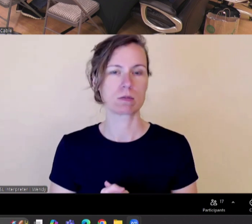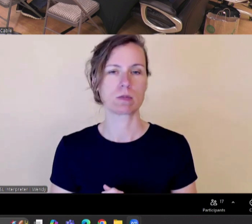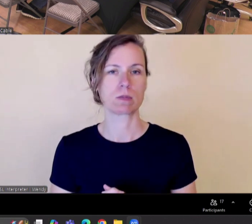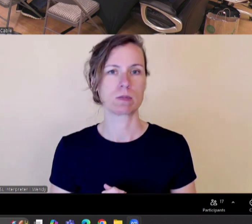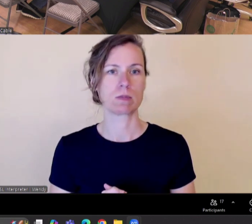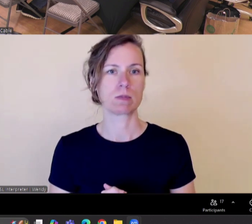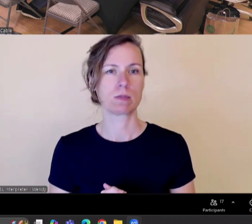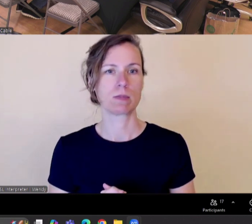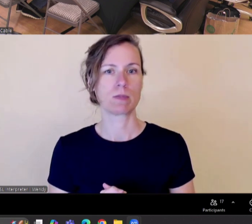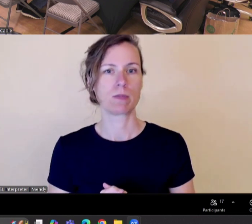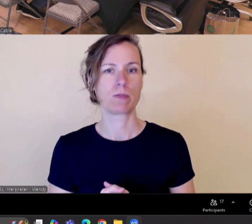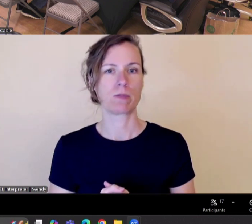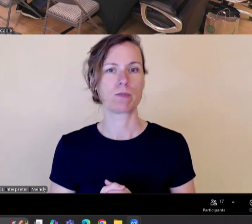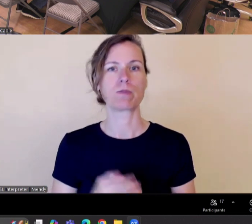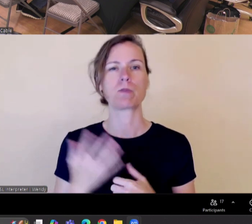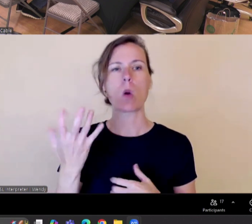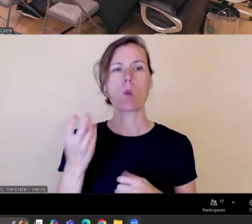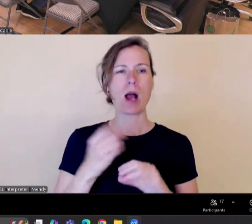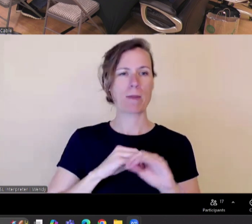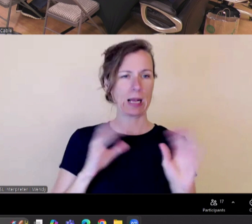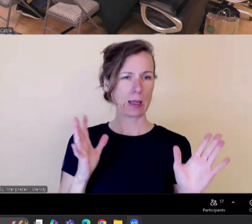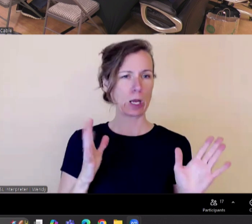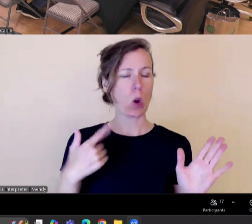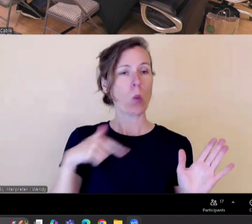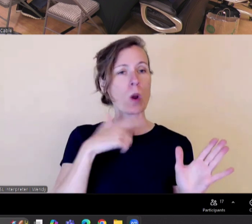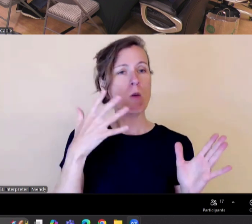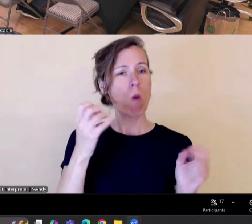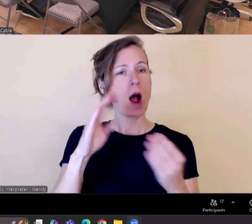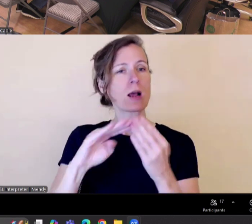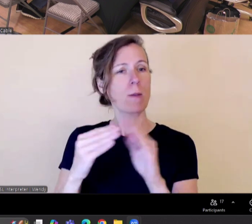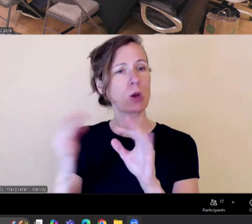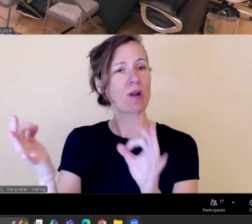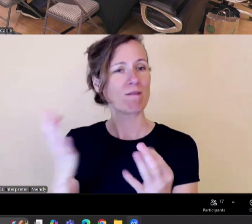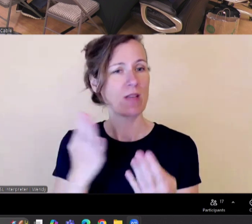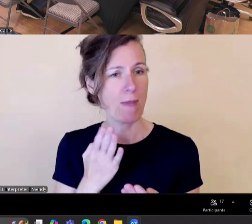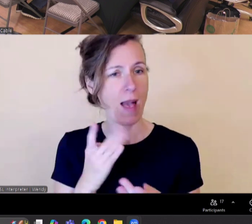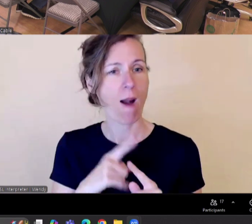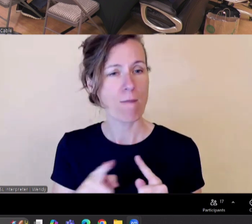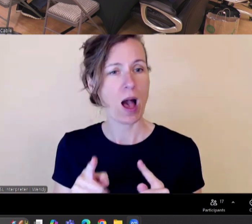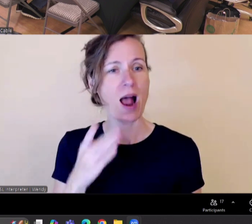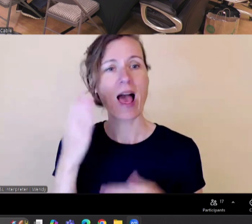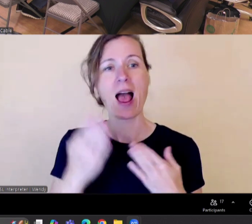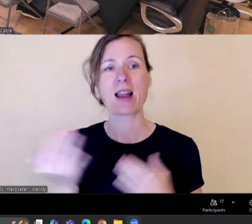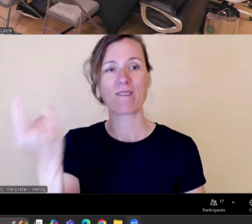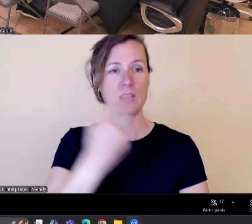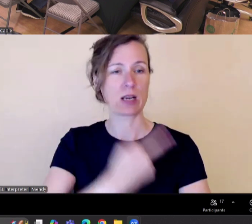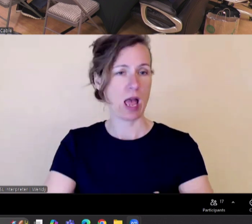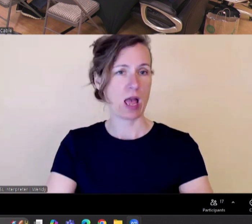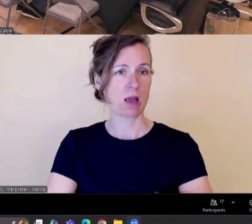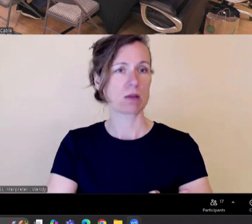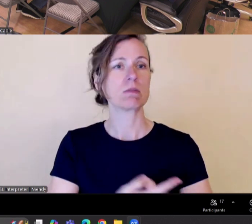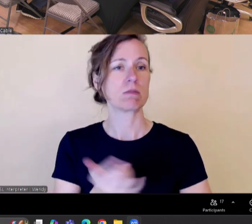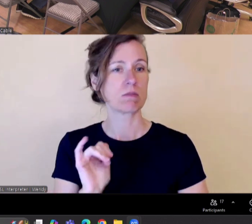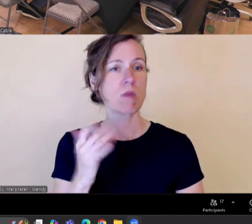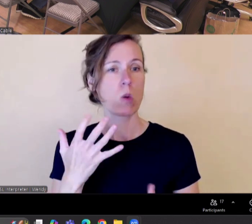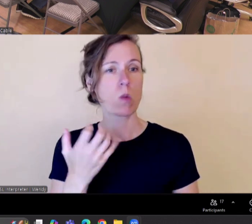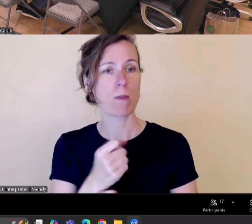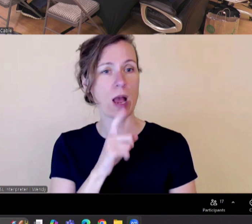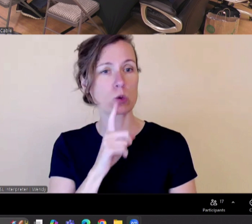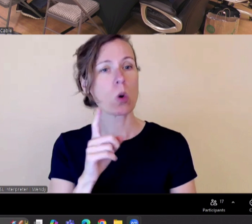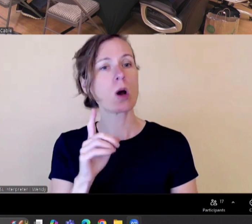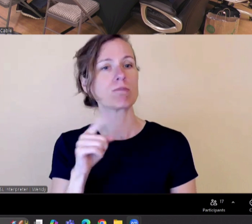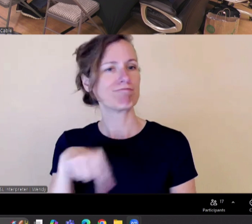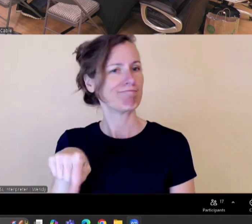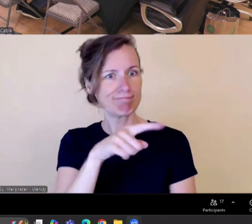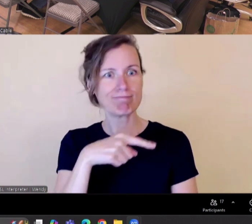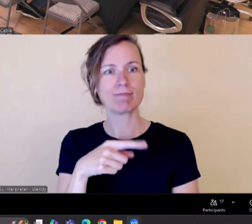want to be clear that we want the community input, but at the end of the day, we also want to make sure that our community is safe. And I